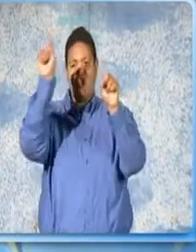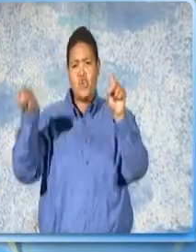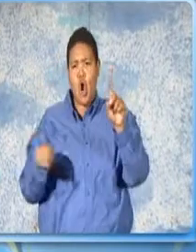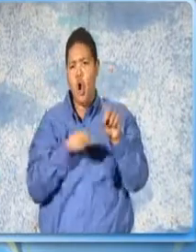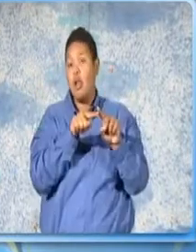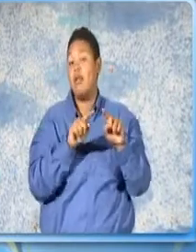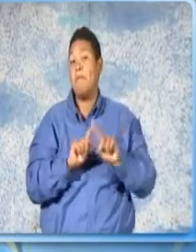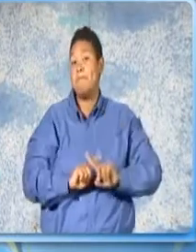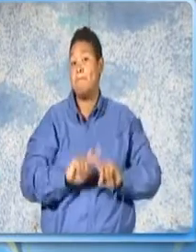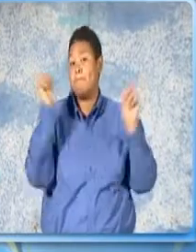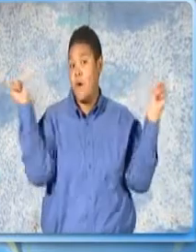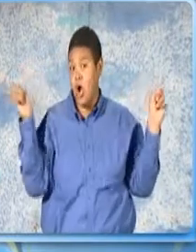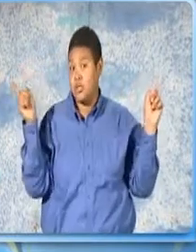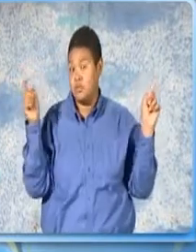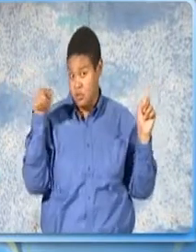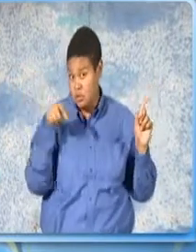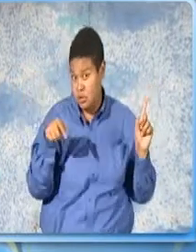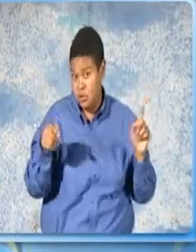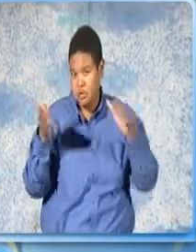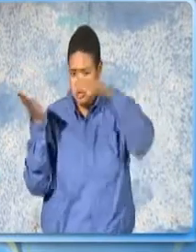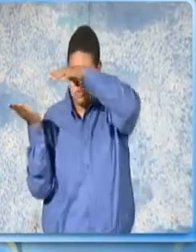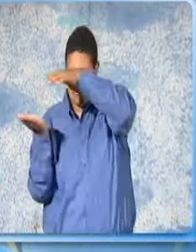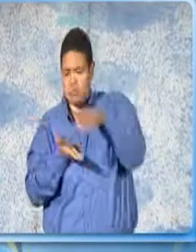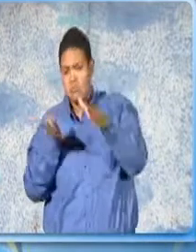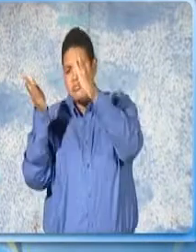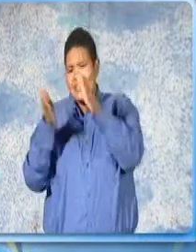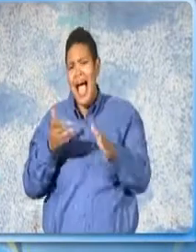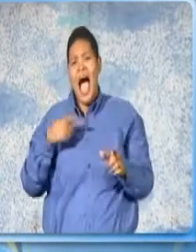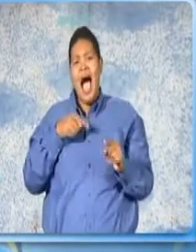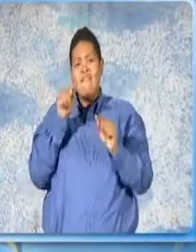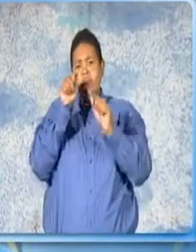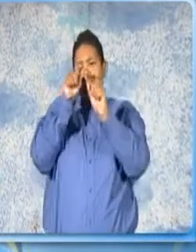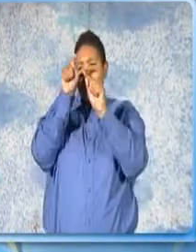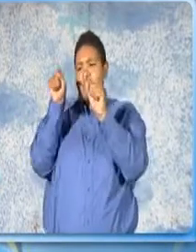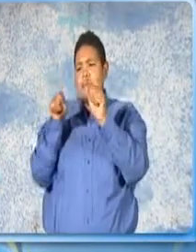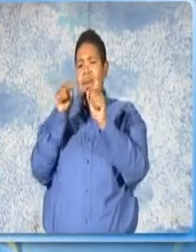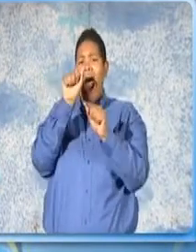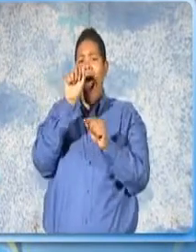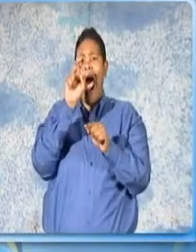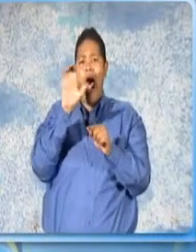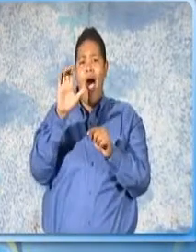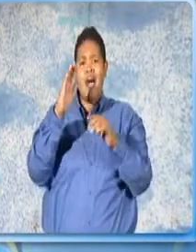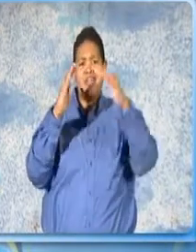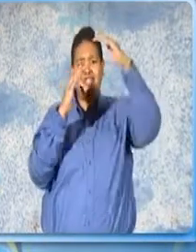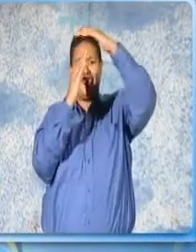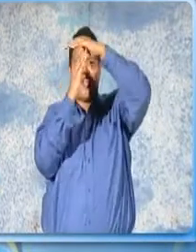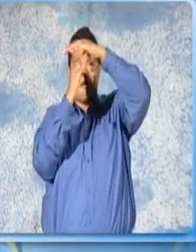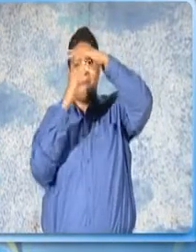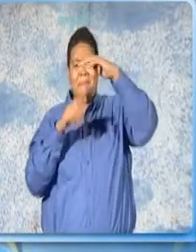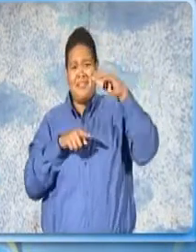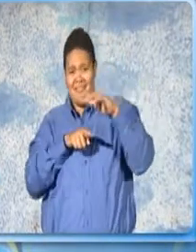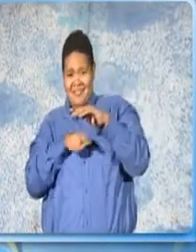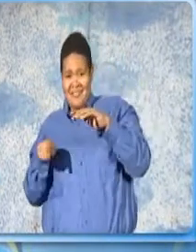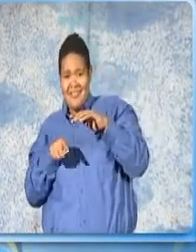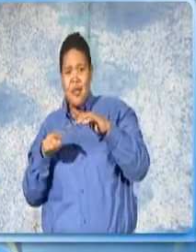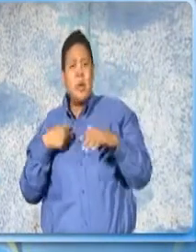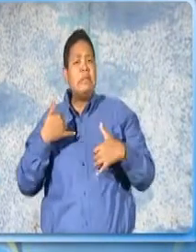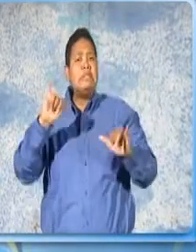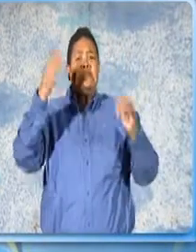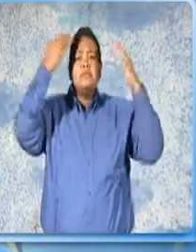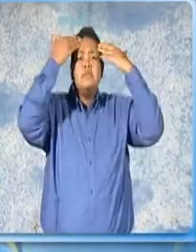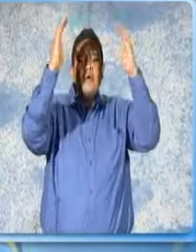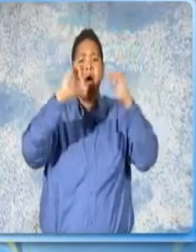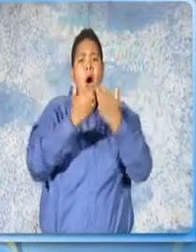However, this parallelogram has arcs on both its top and bottom, so we still don't know how to calculate its